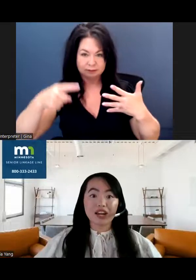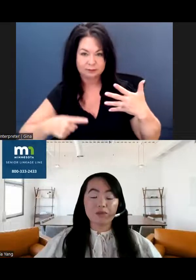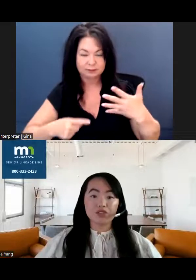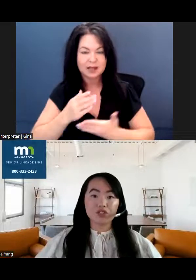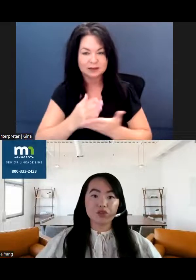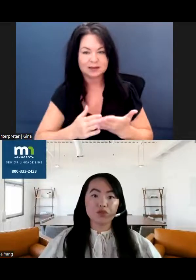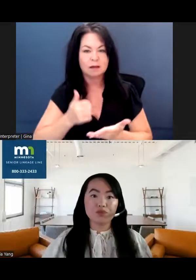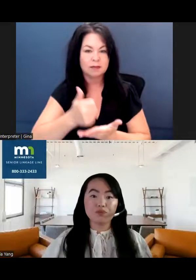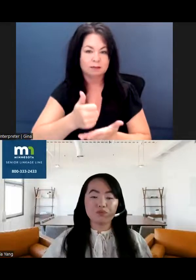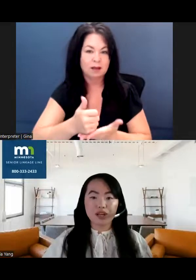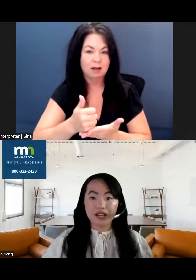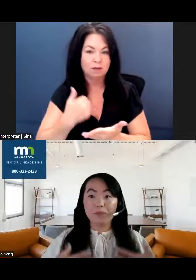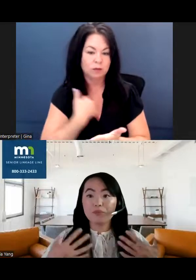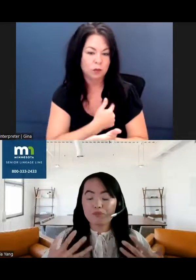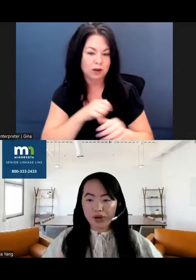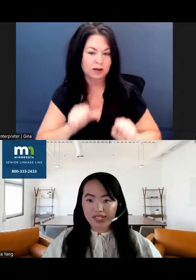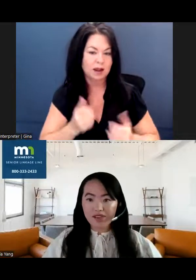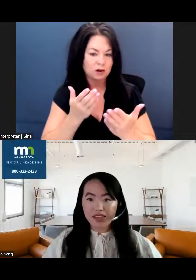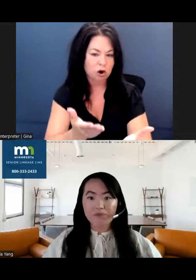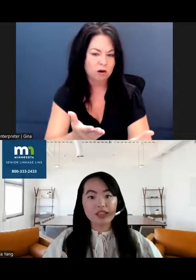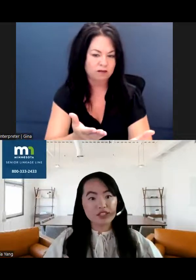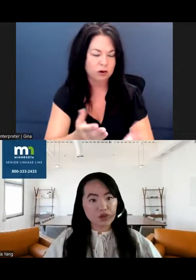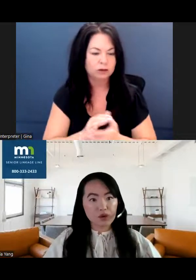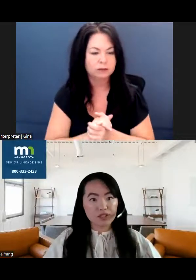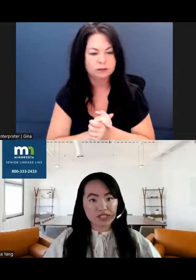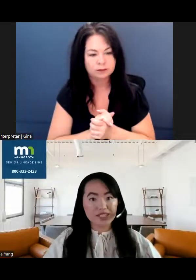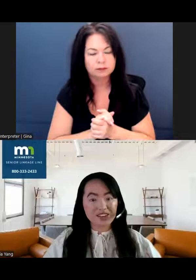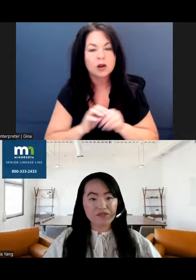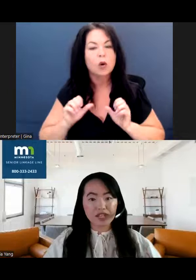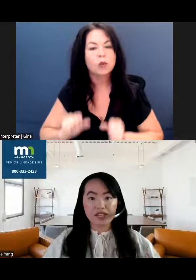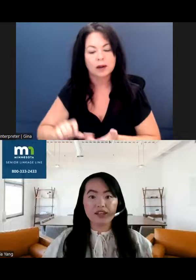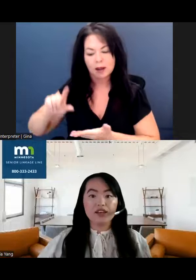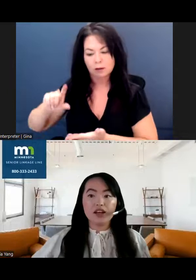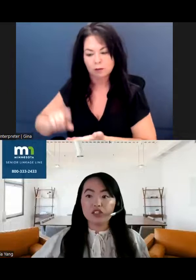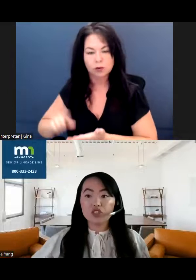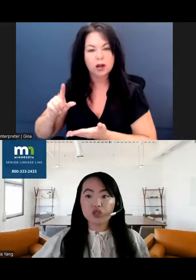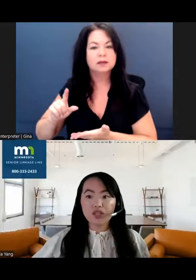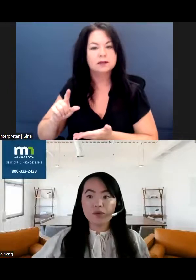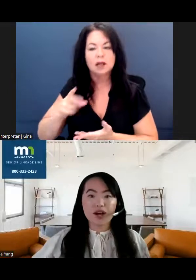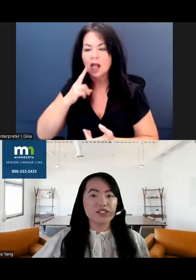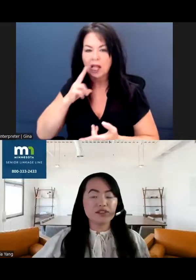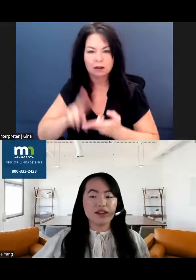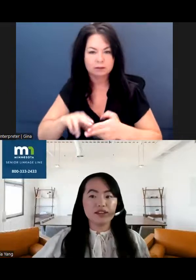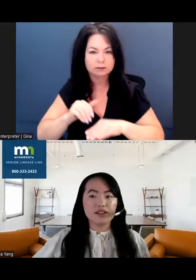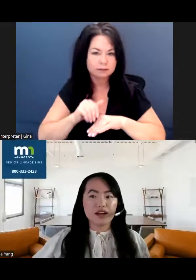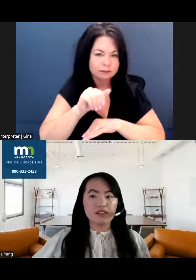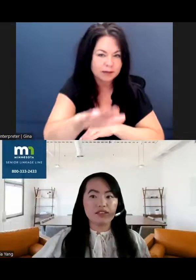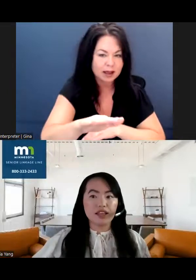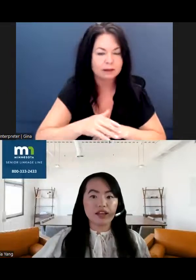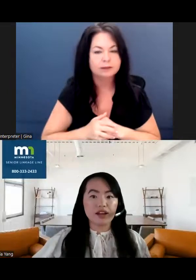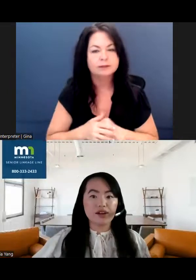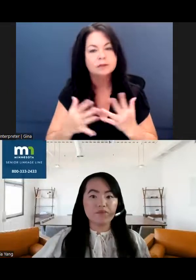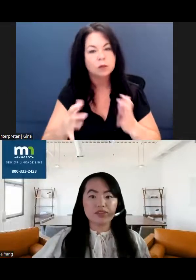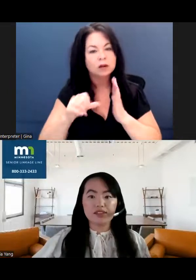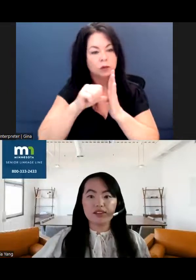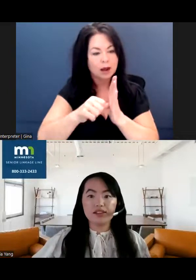we are able to print out and then mail it to your home address if needed. Two that I wanted to highlight on this